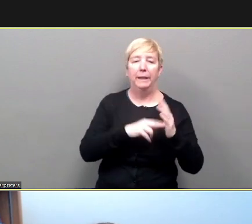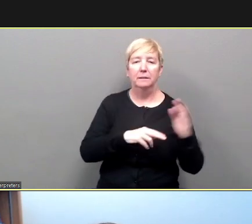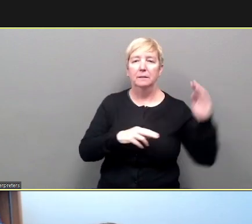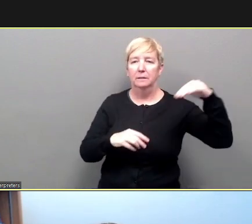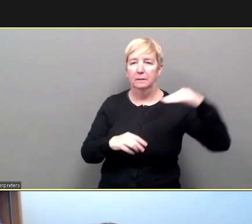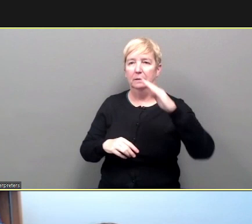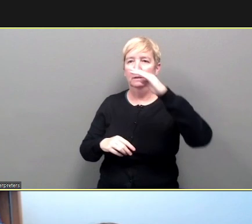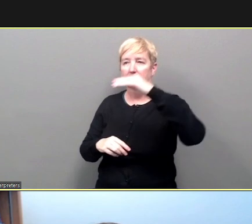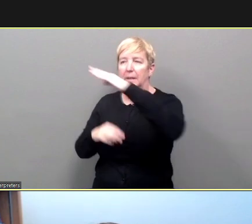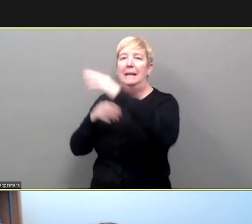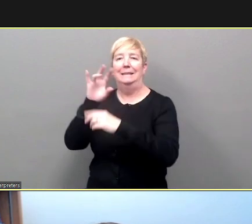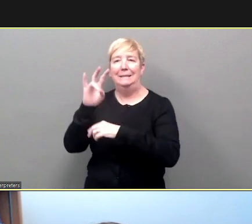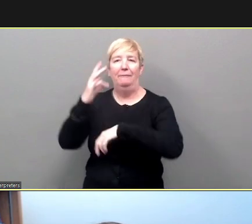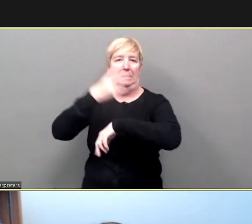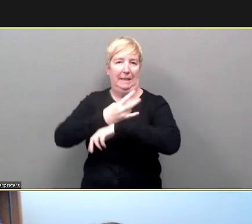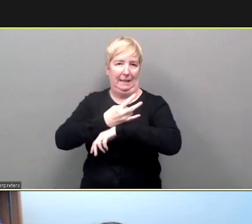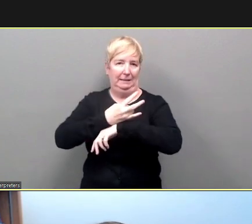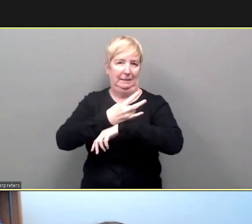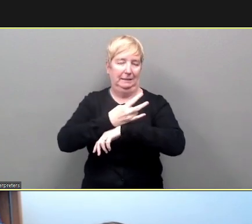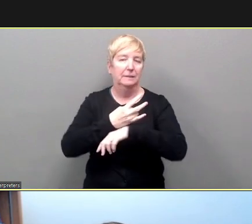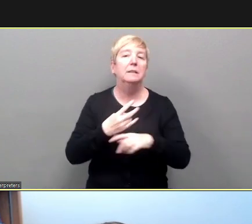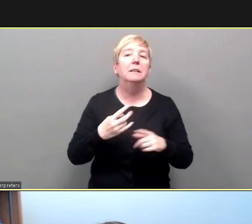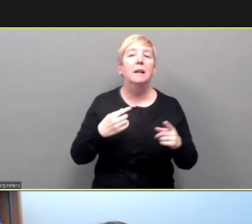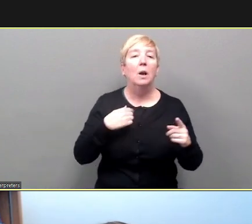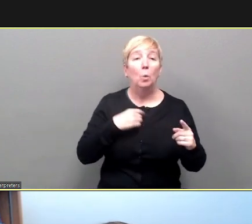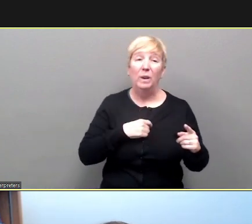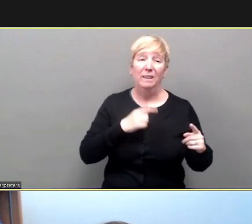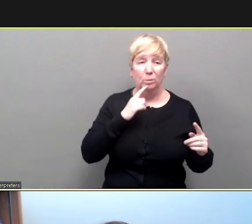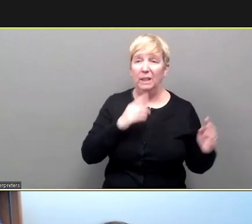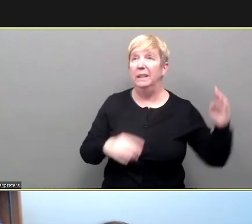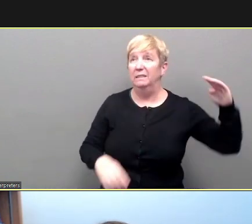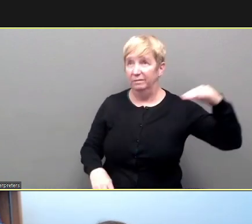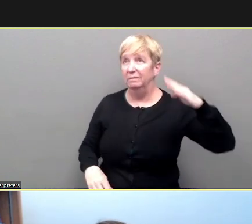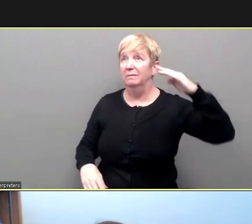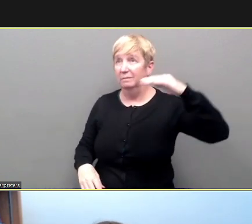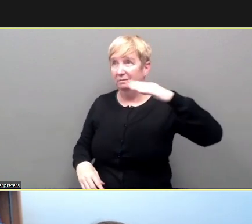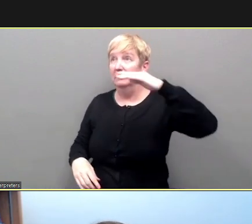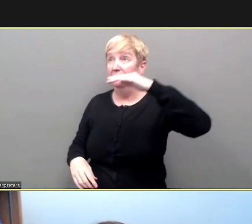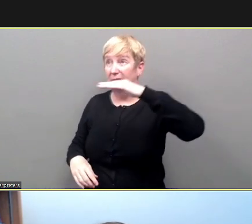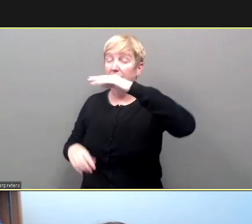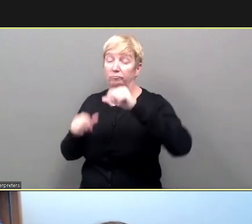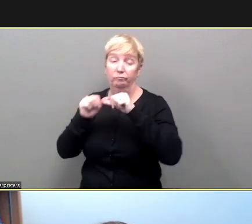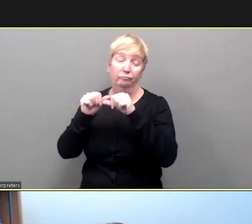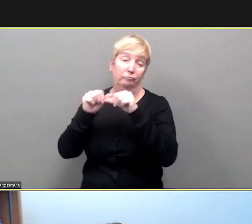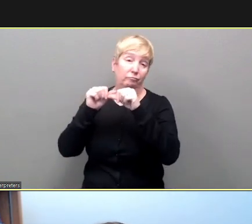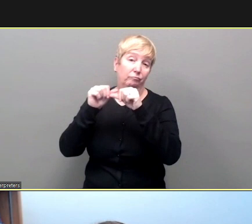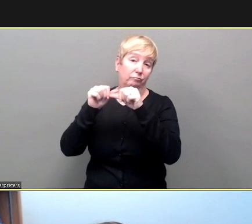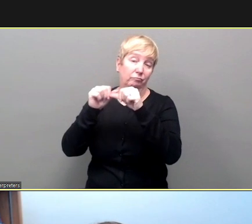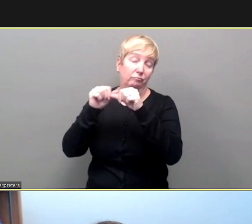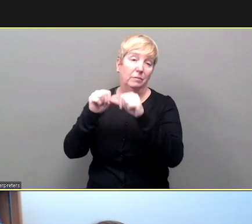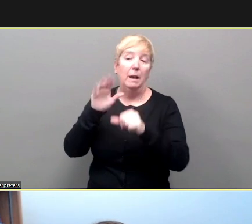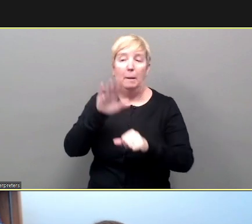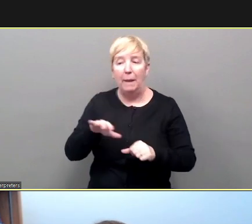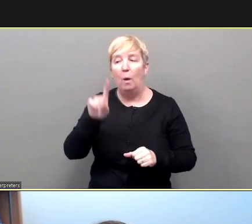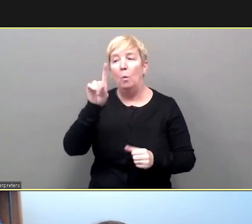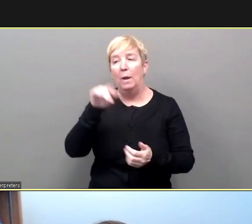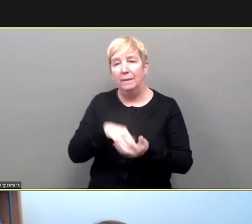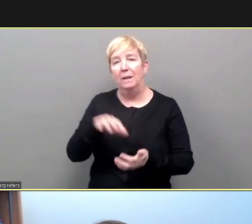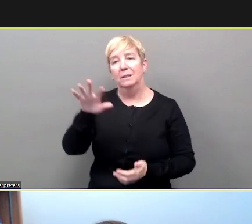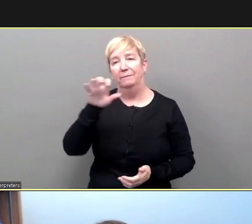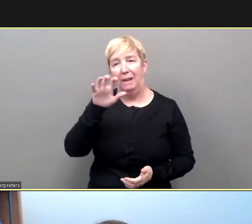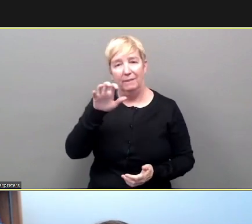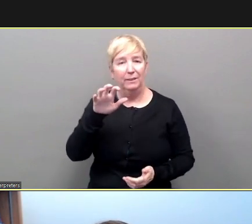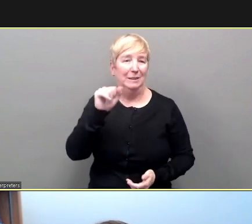you can see how we've somewhat sat at this high plateau, very close to about 1,500 new